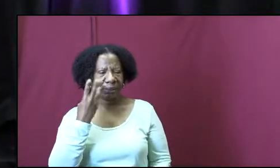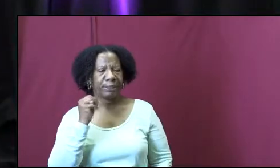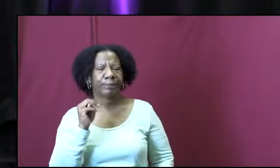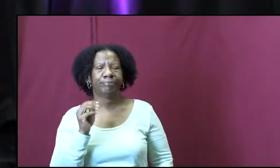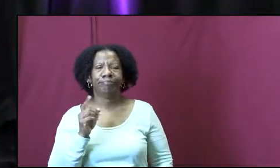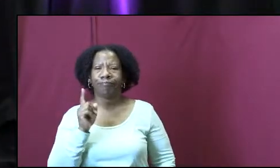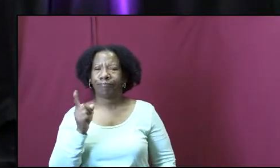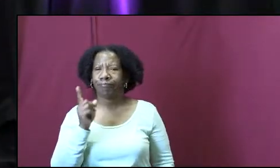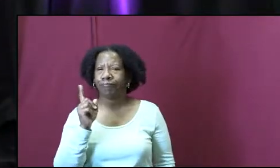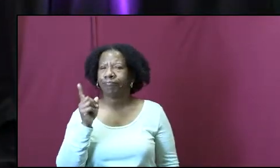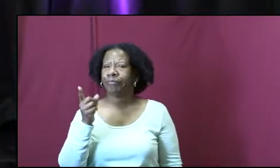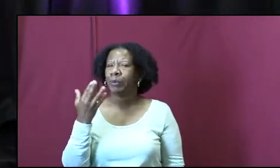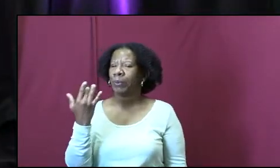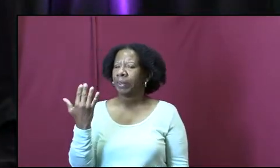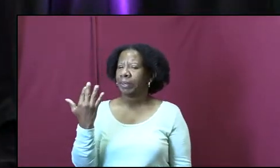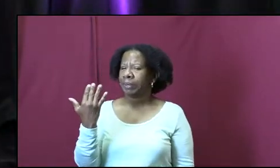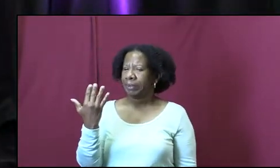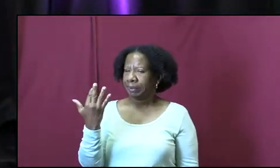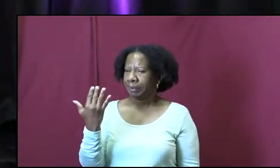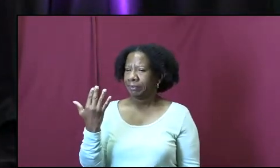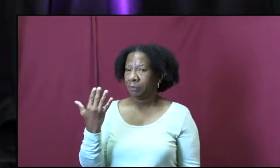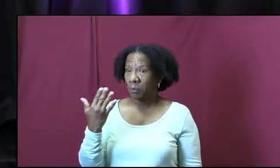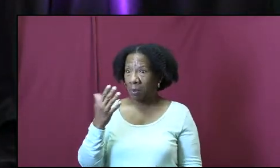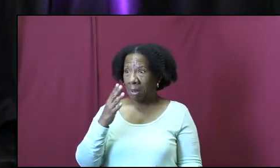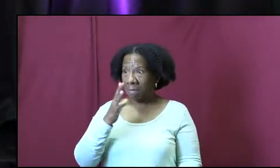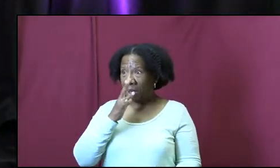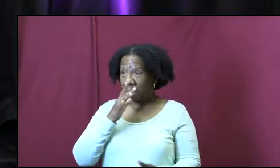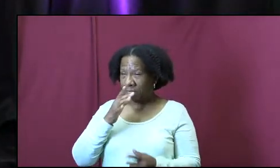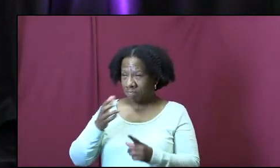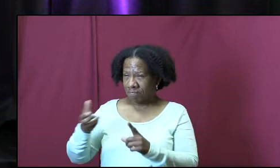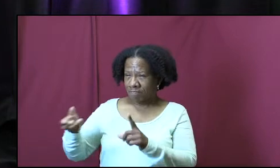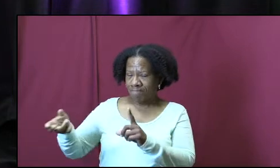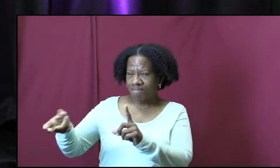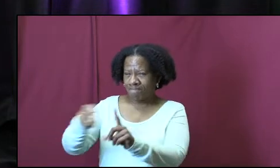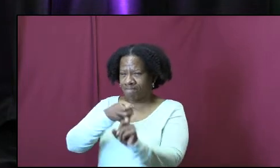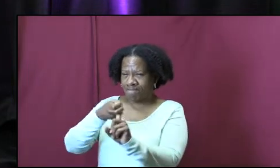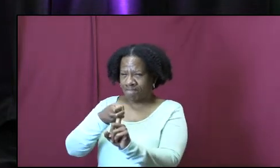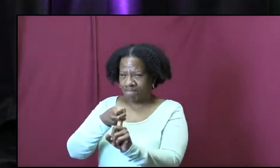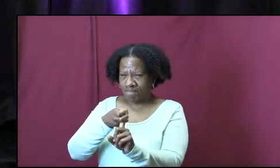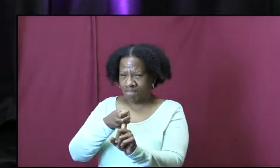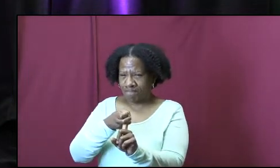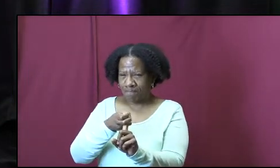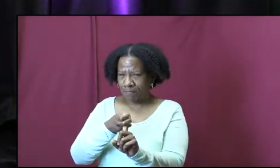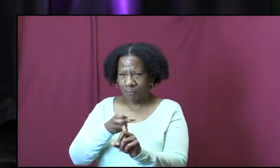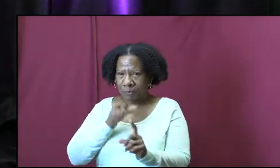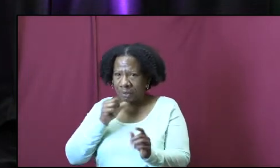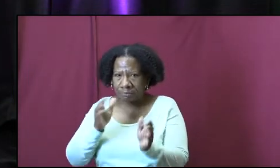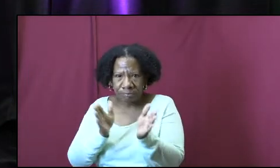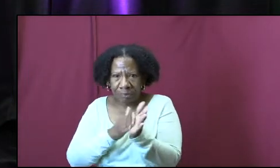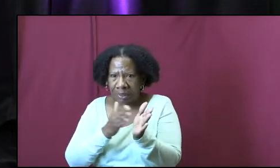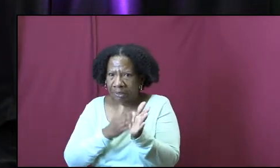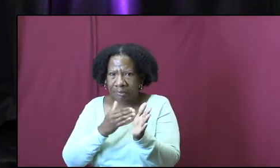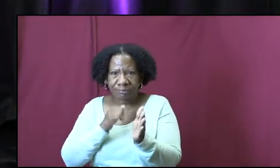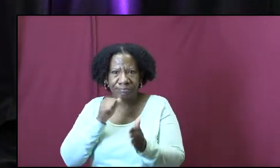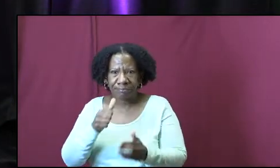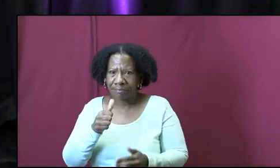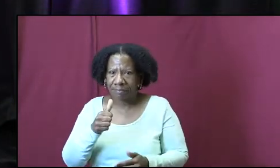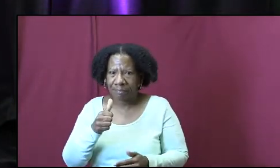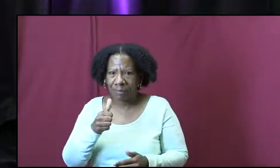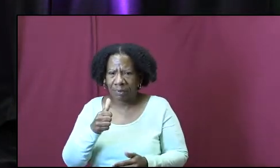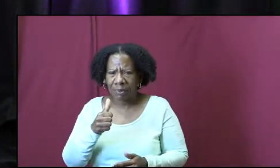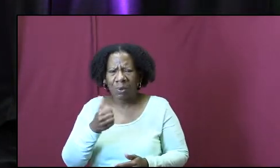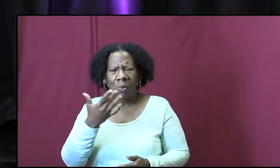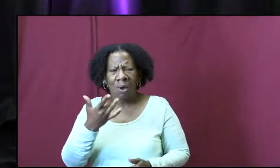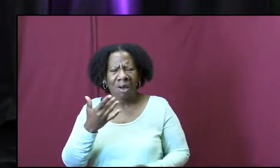So when my mother caught up with me, and she didn't spank me, but she said, why did you tell